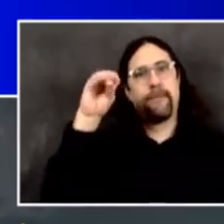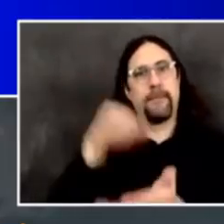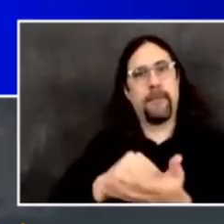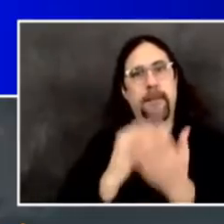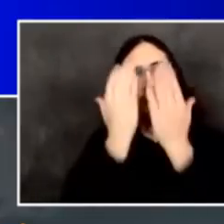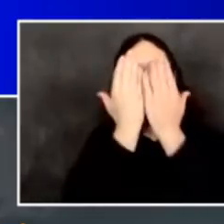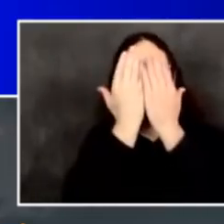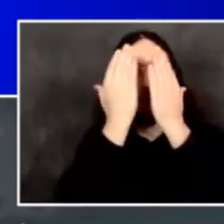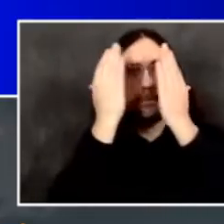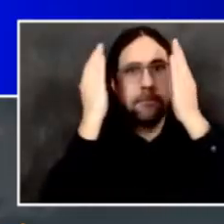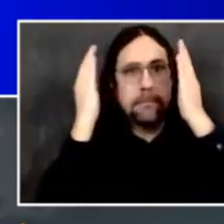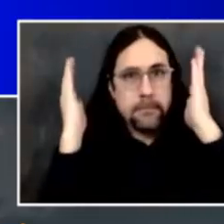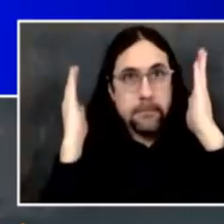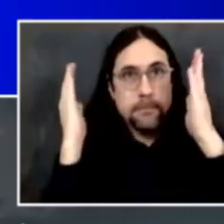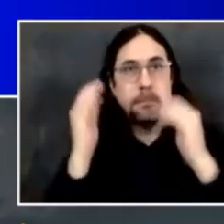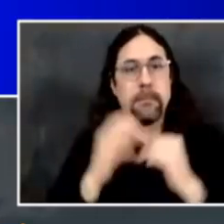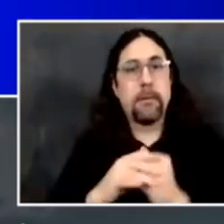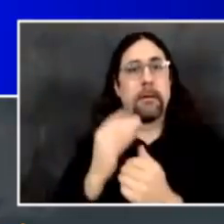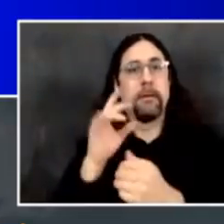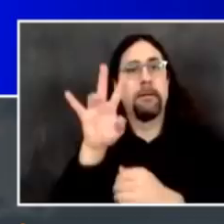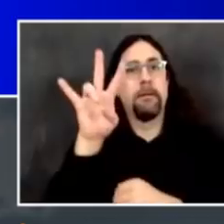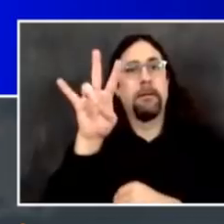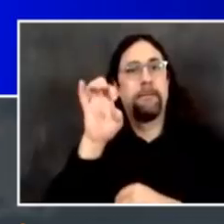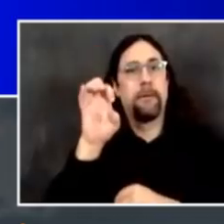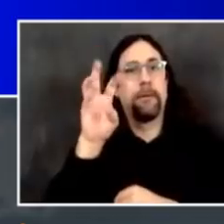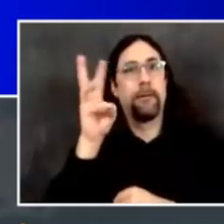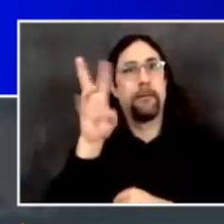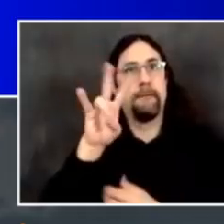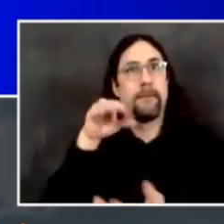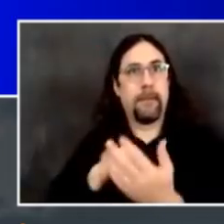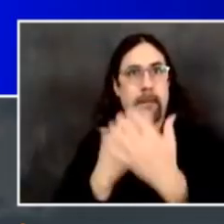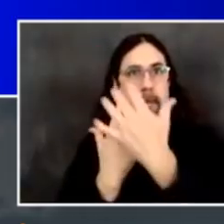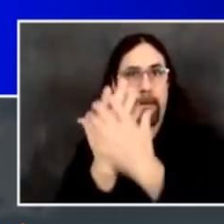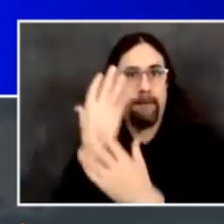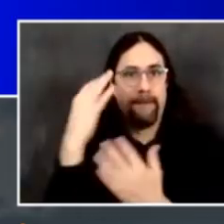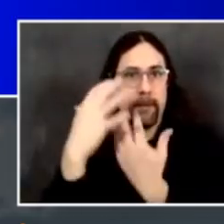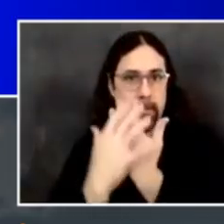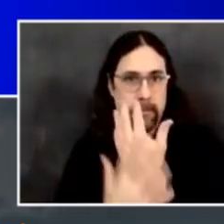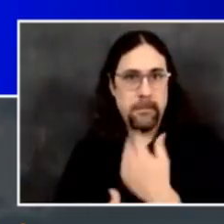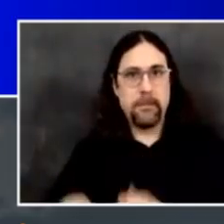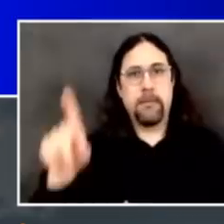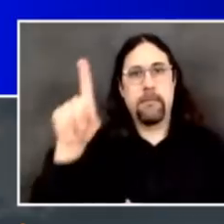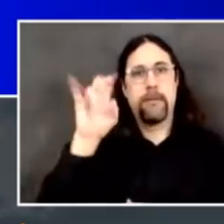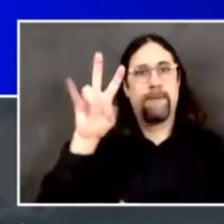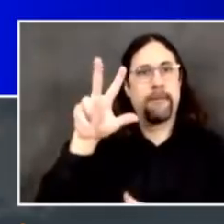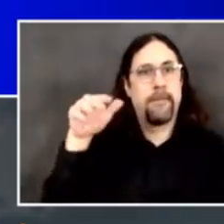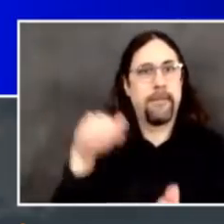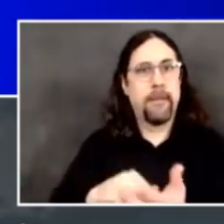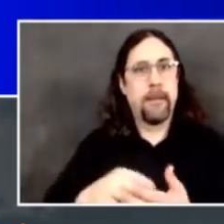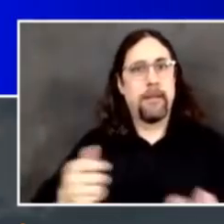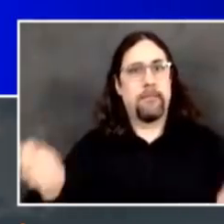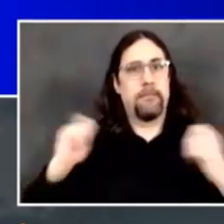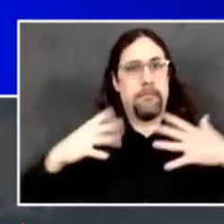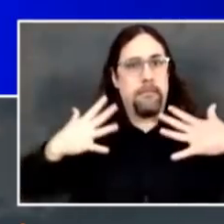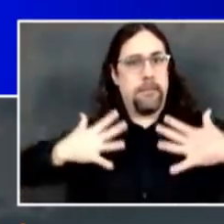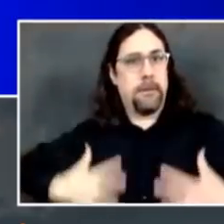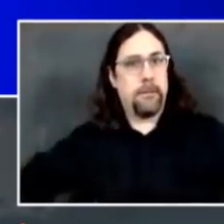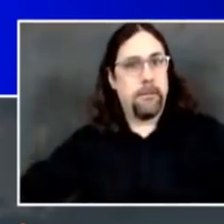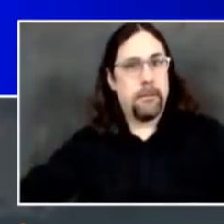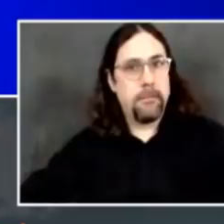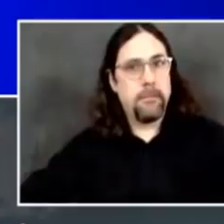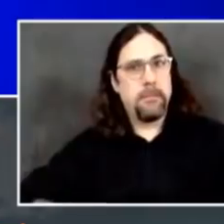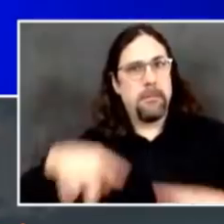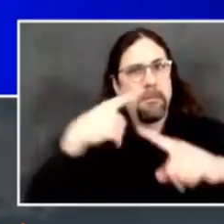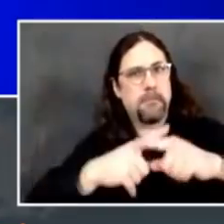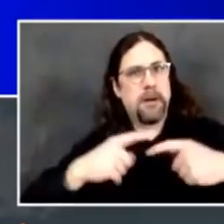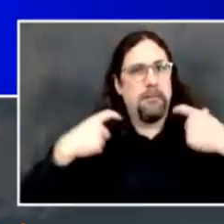173,000 surgical gowns, 15,000 coveralls and aprons, and 10,000 shoe coverings. So we're going to keep surging